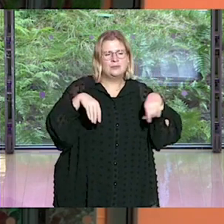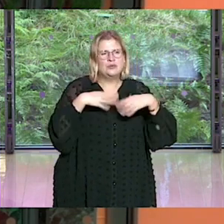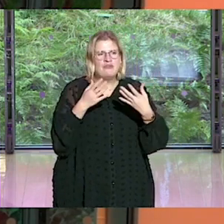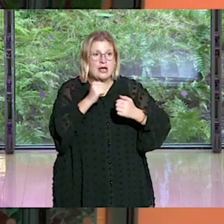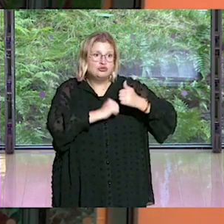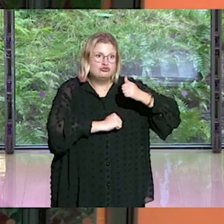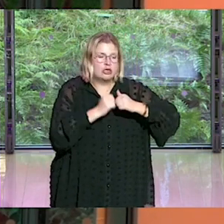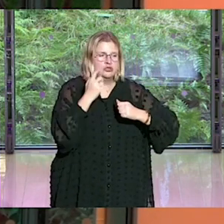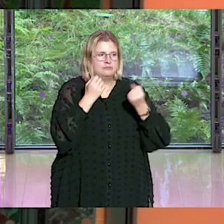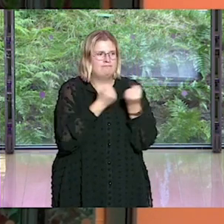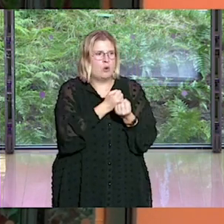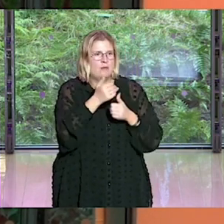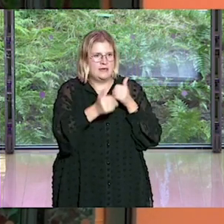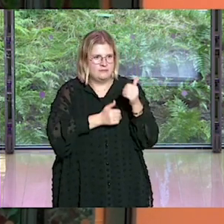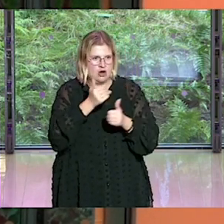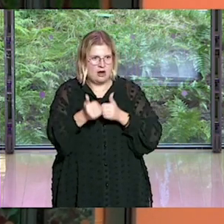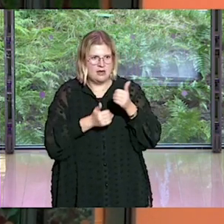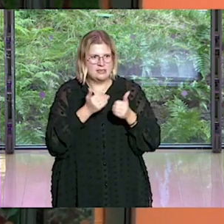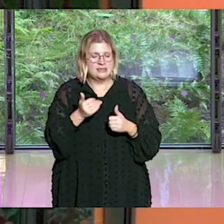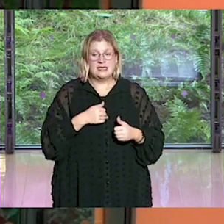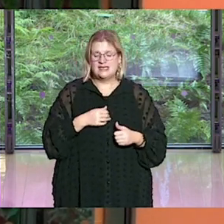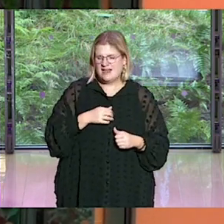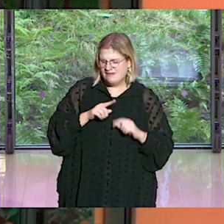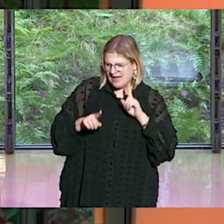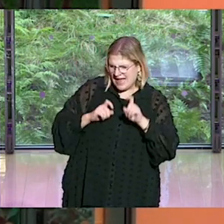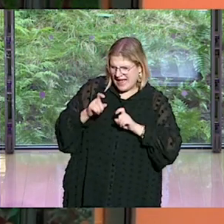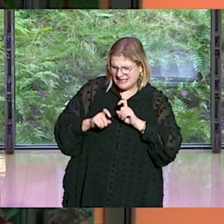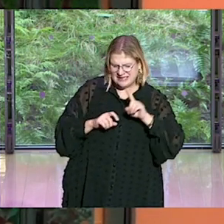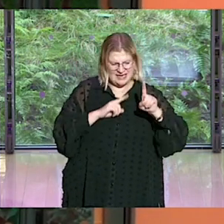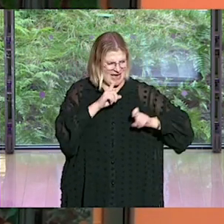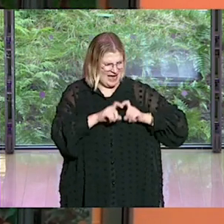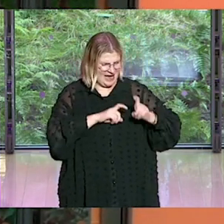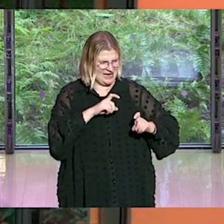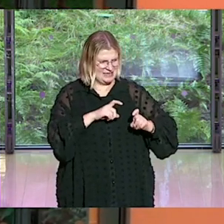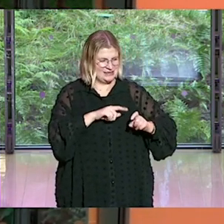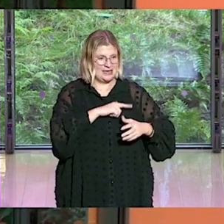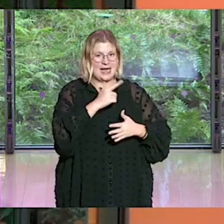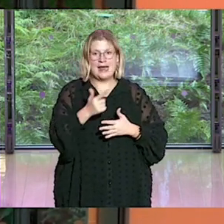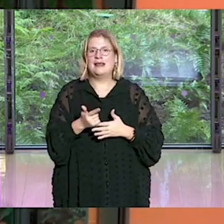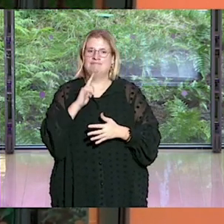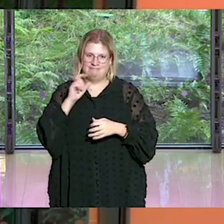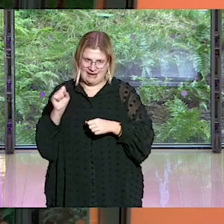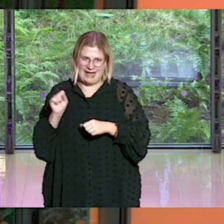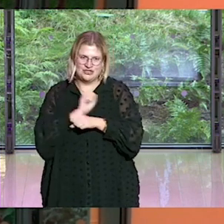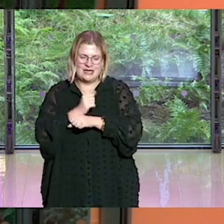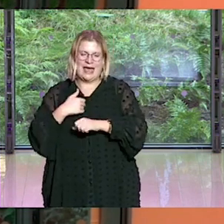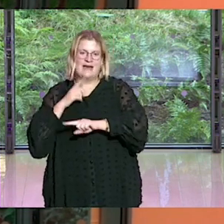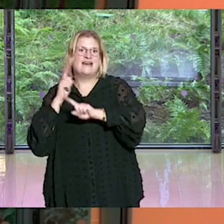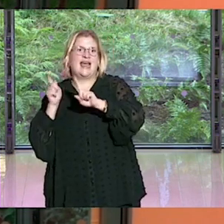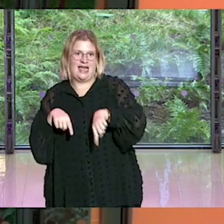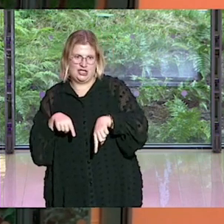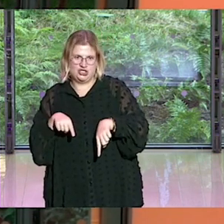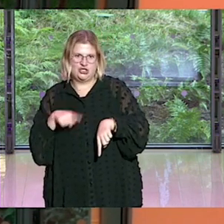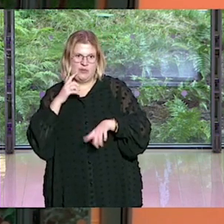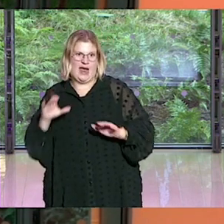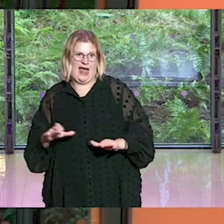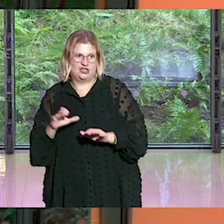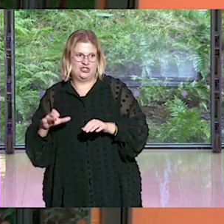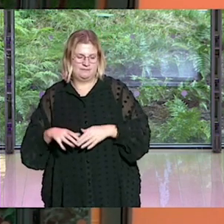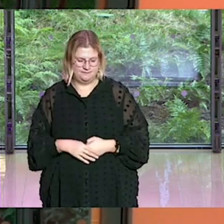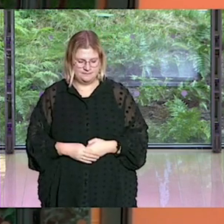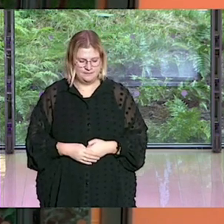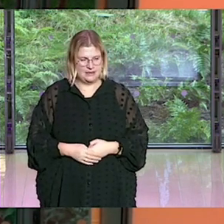to support this process of asking questions and finding some actionable insights.